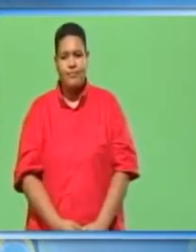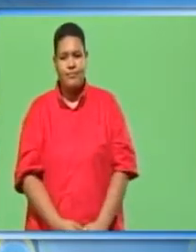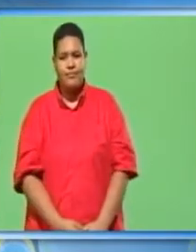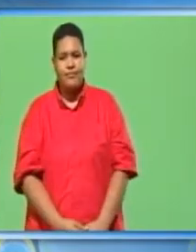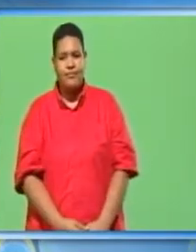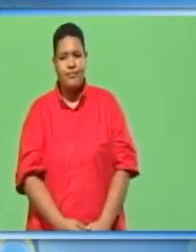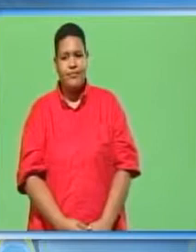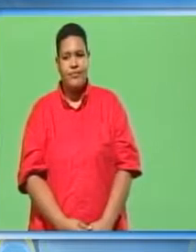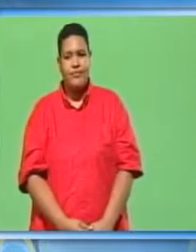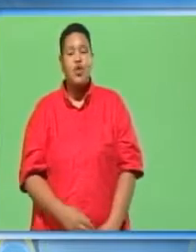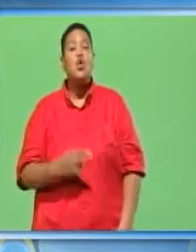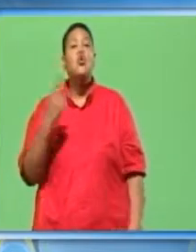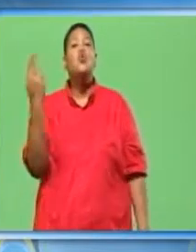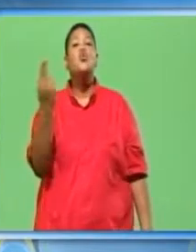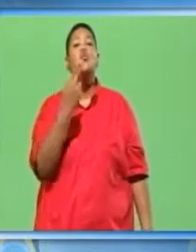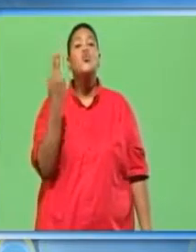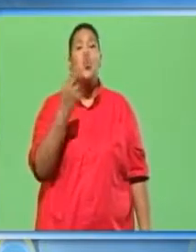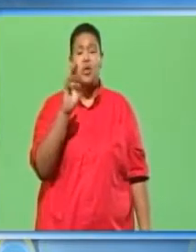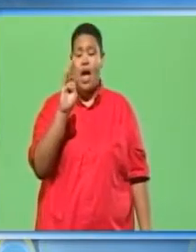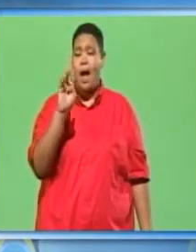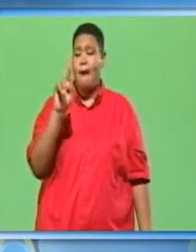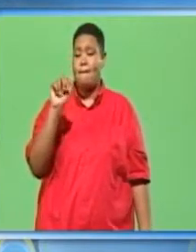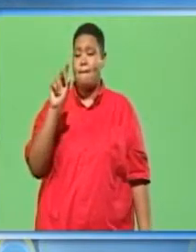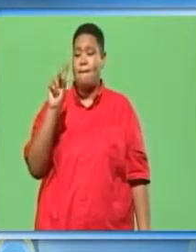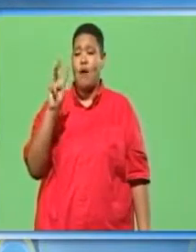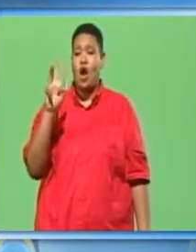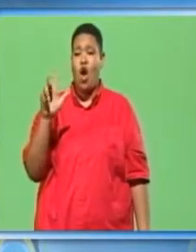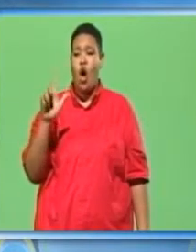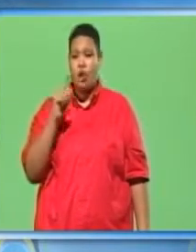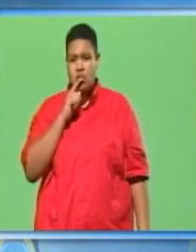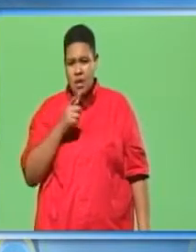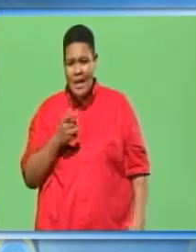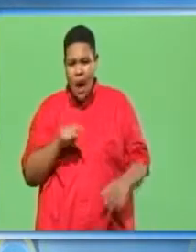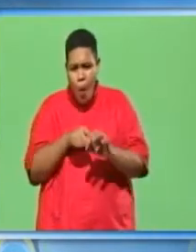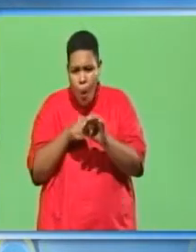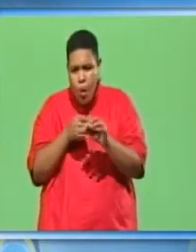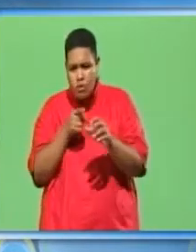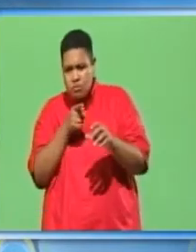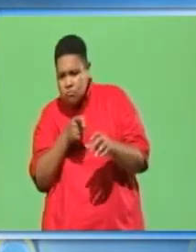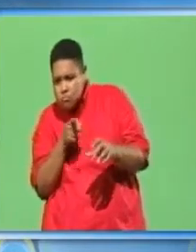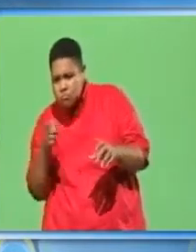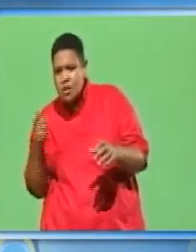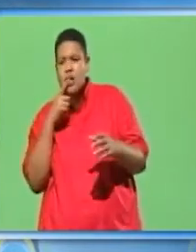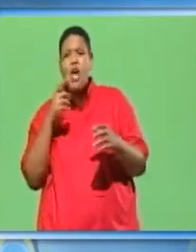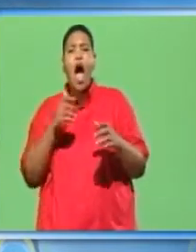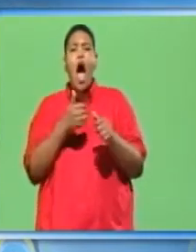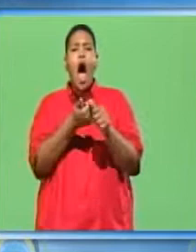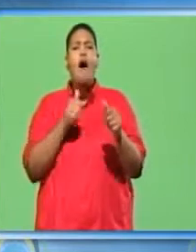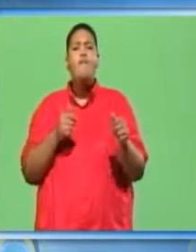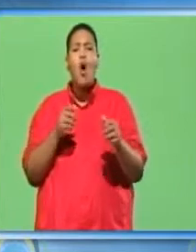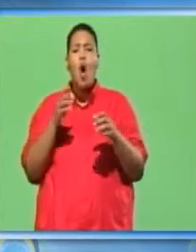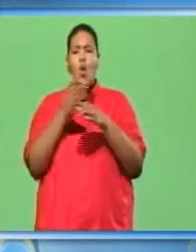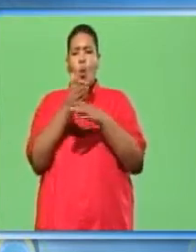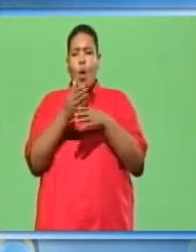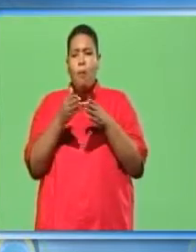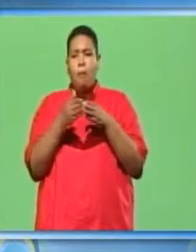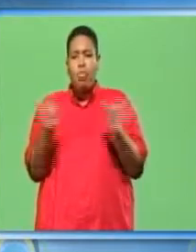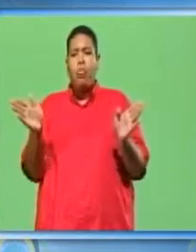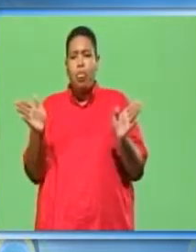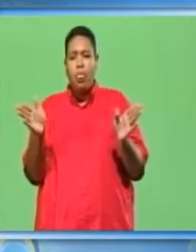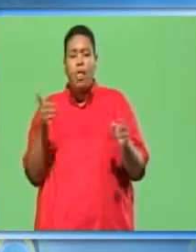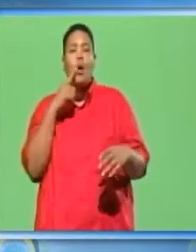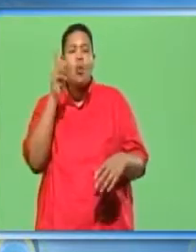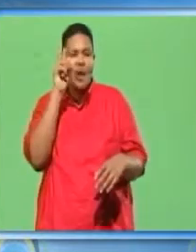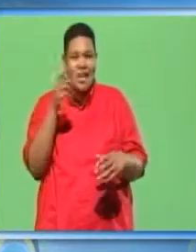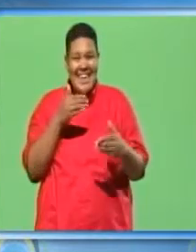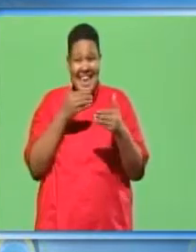And 3. Use a bradawl to pre-bore the holes for the nails. This will prevent splitting of the wood since we will be nailing close to the